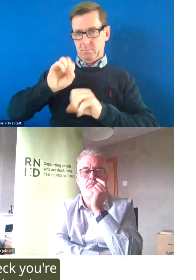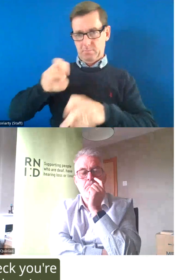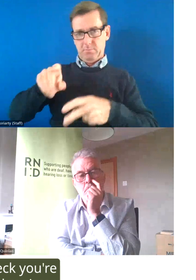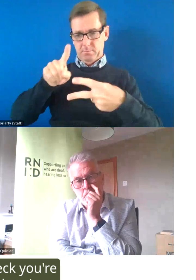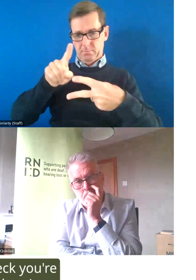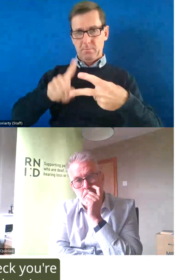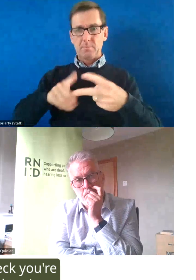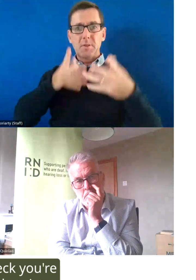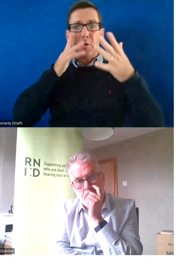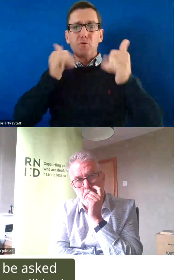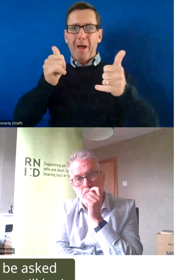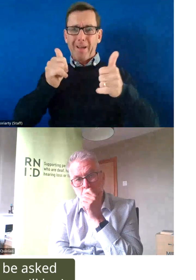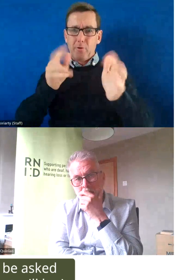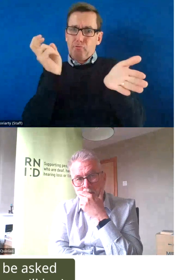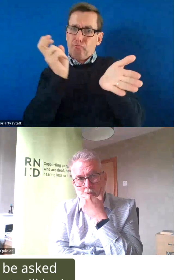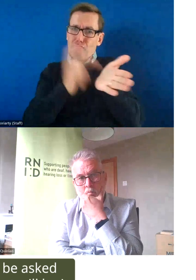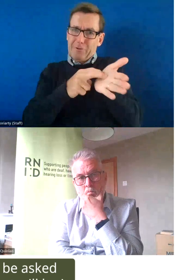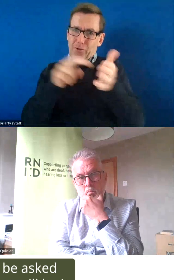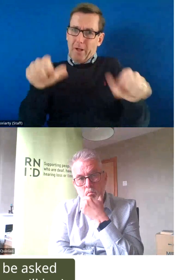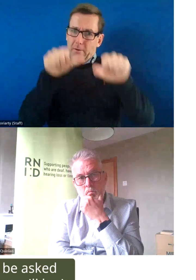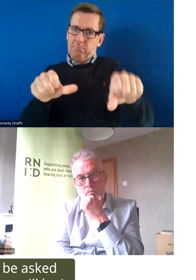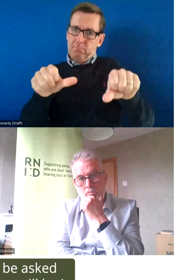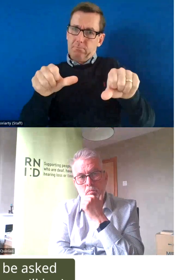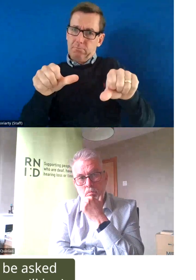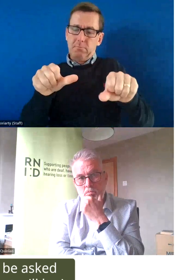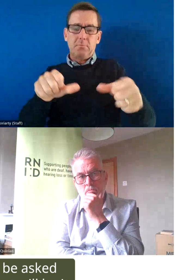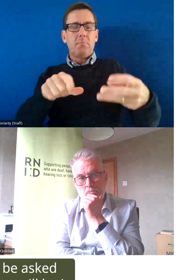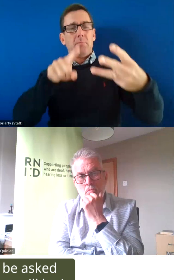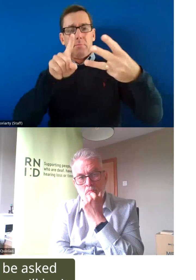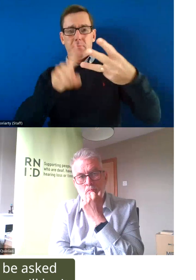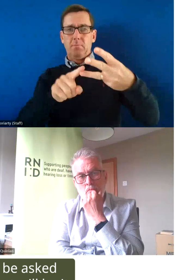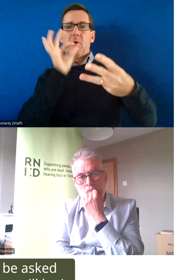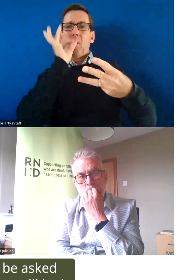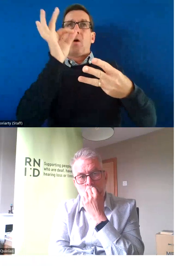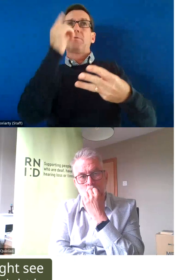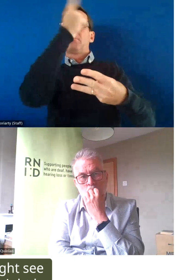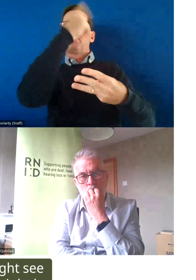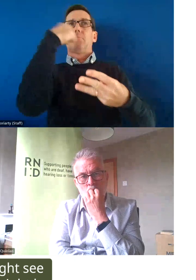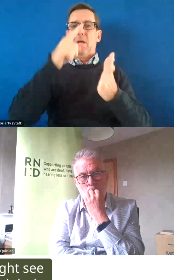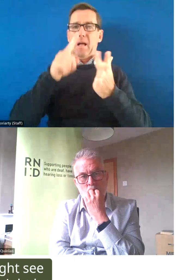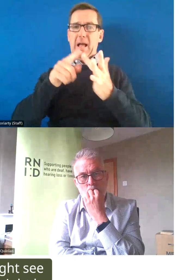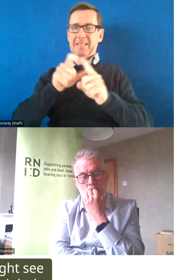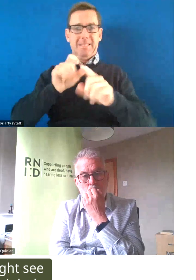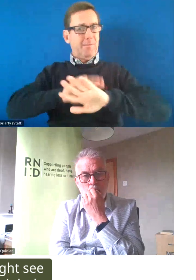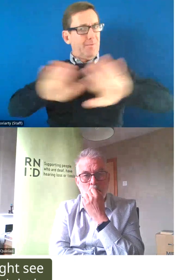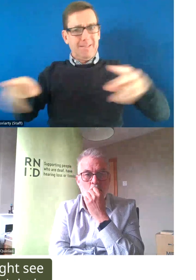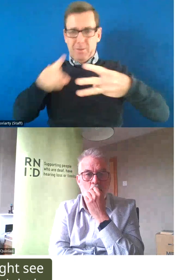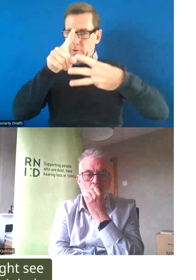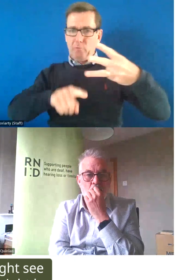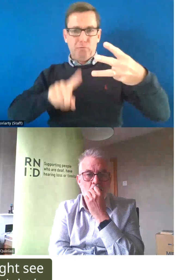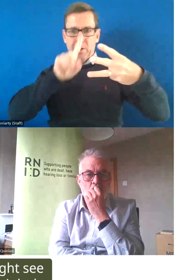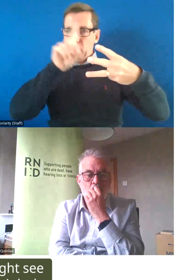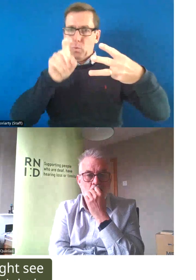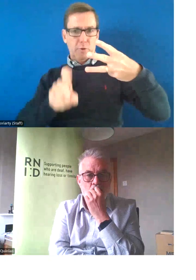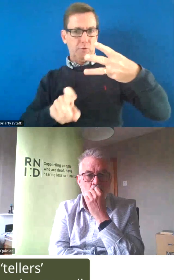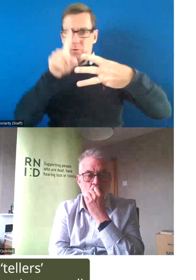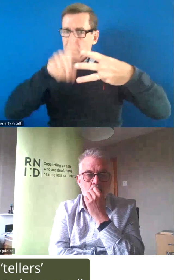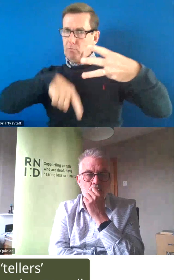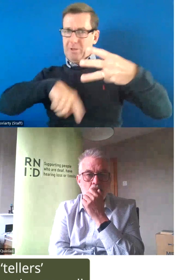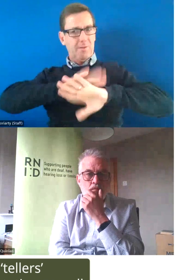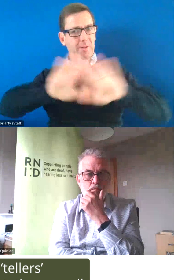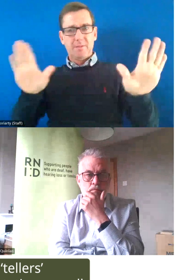check you're on the electoral register, and then you will be asked for your ID, and that will be it. What you might see is that there might be